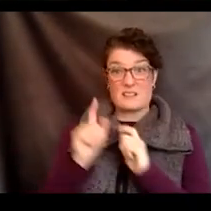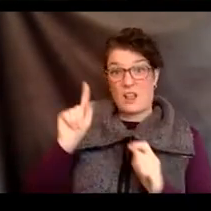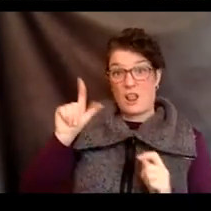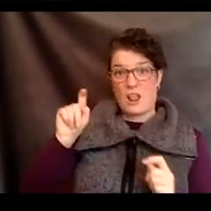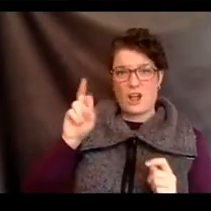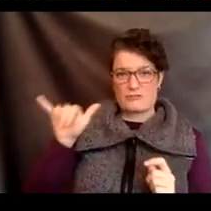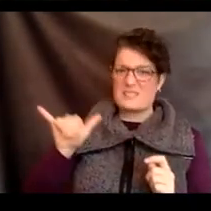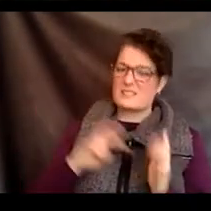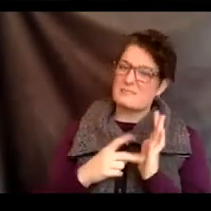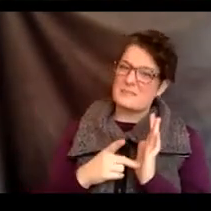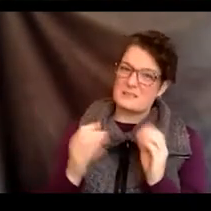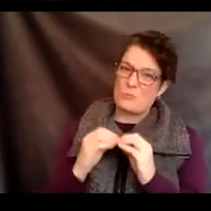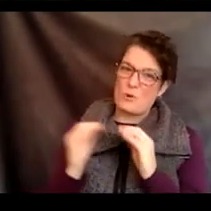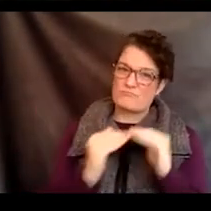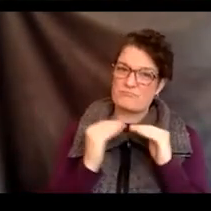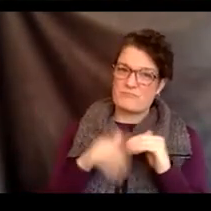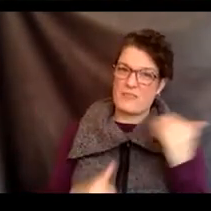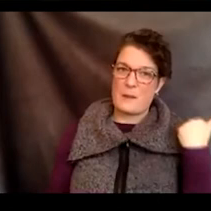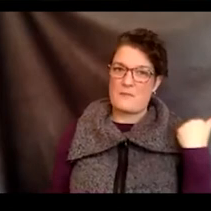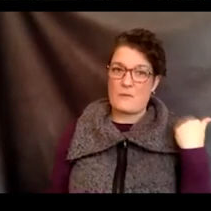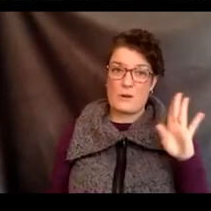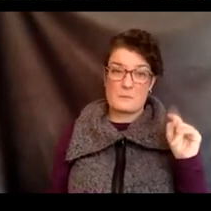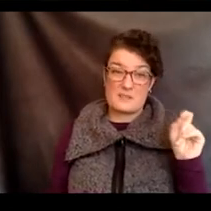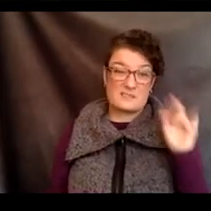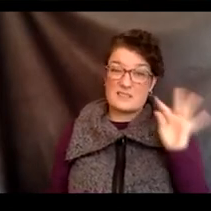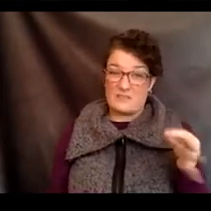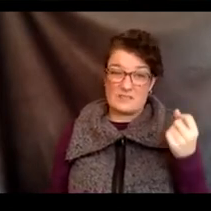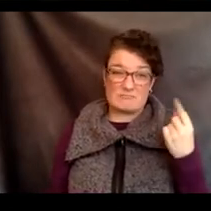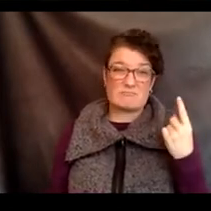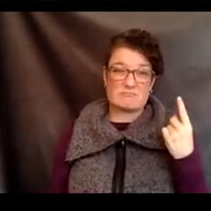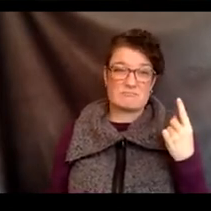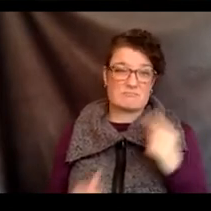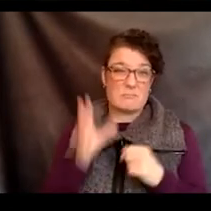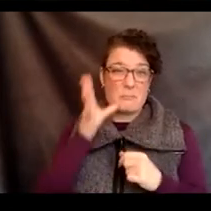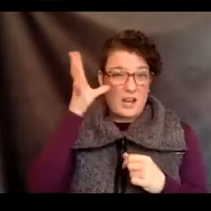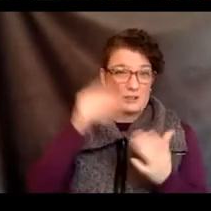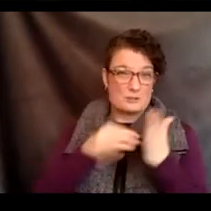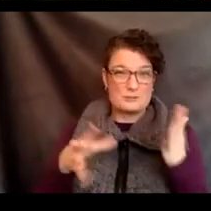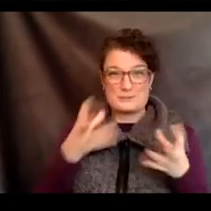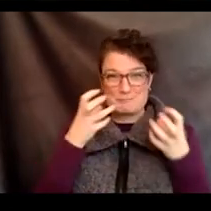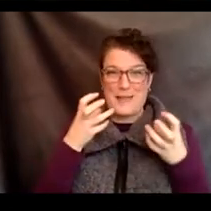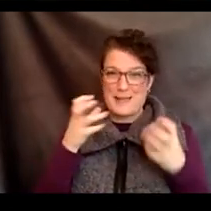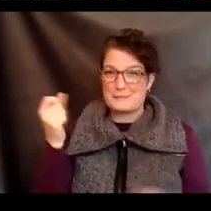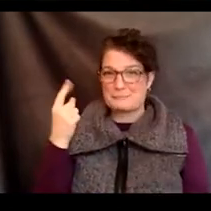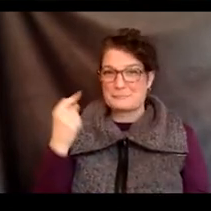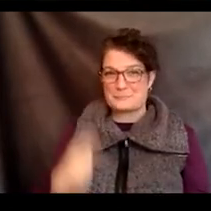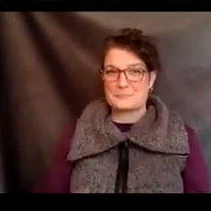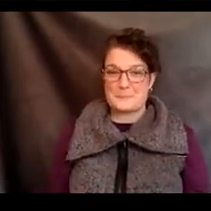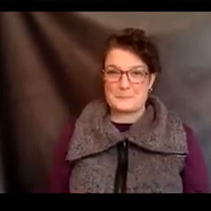equity that didn't exist before. But yeah, definitely could see how parents and students could be a little bit mad. But yeah.